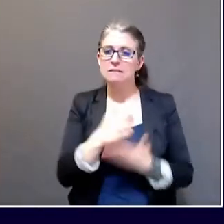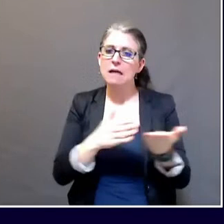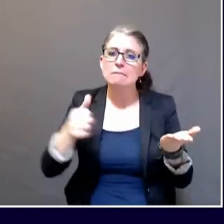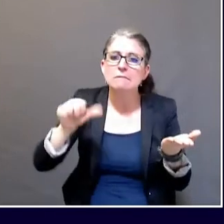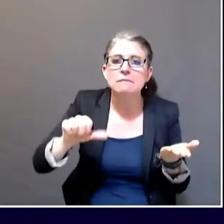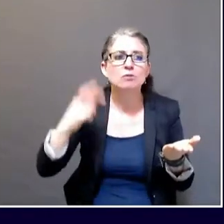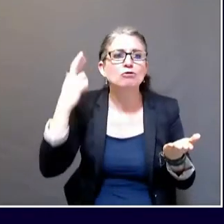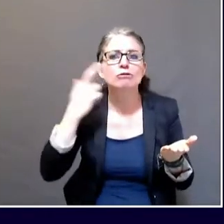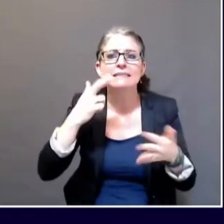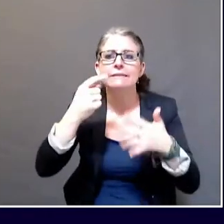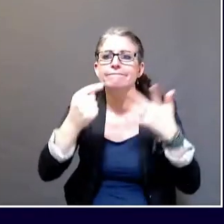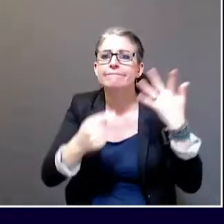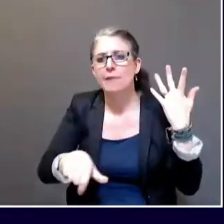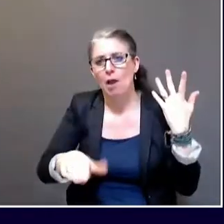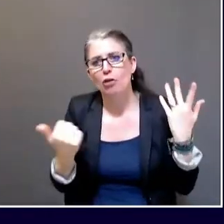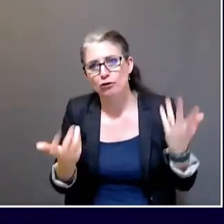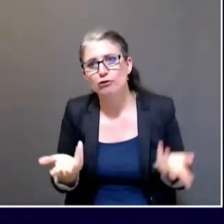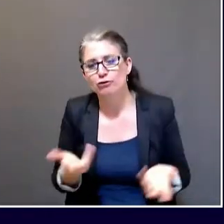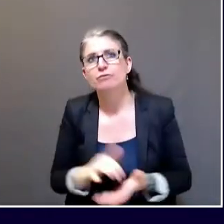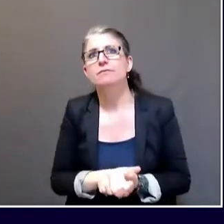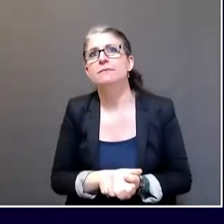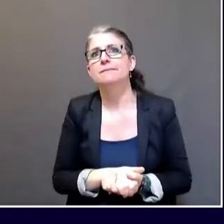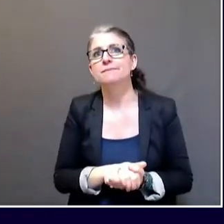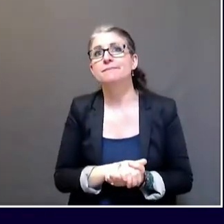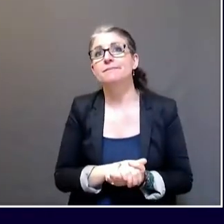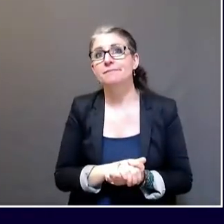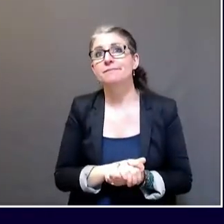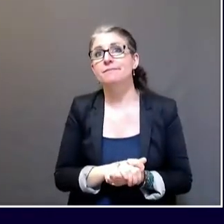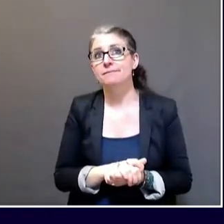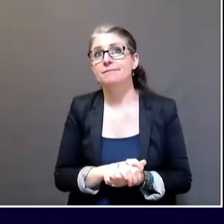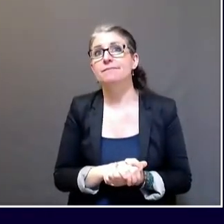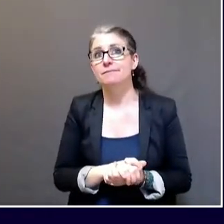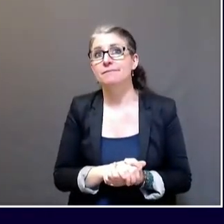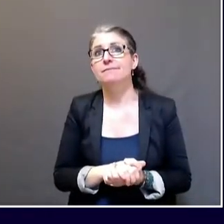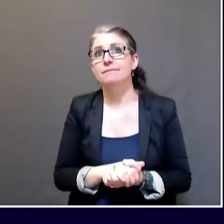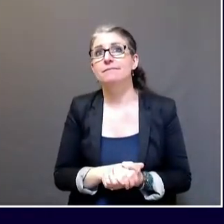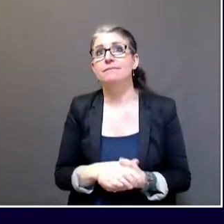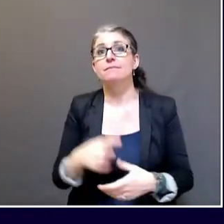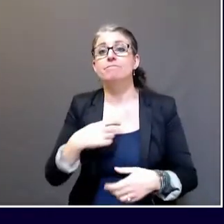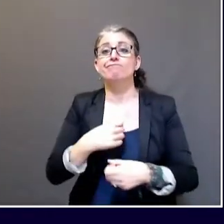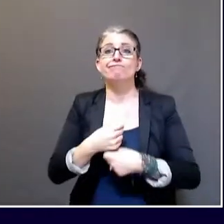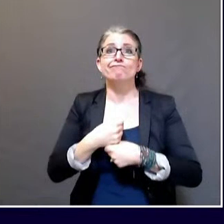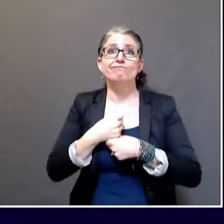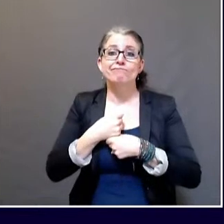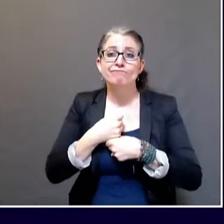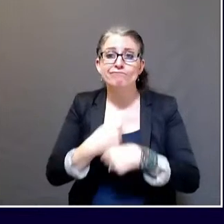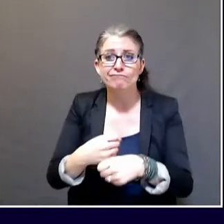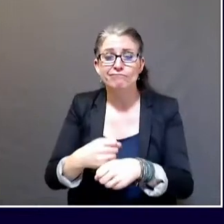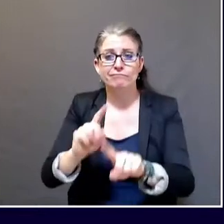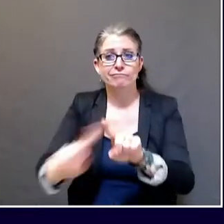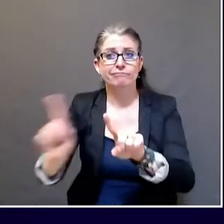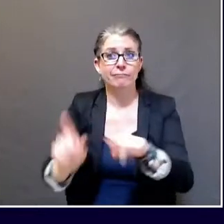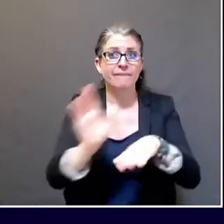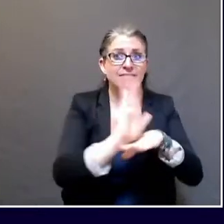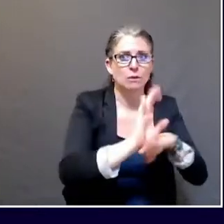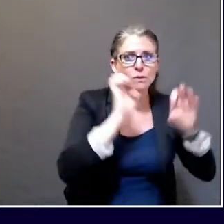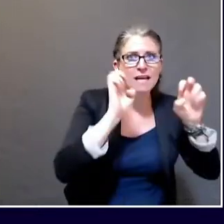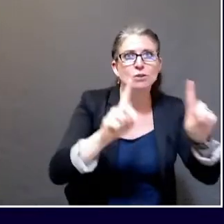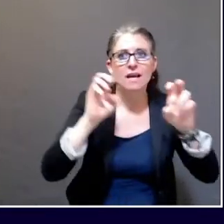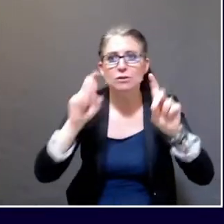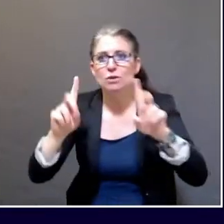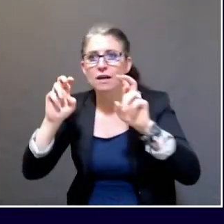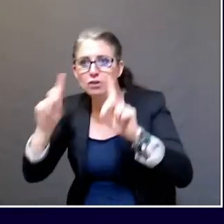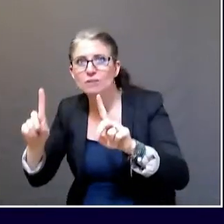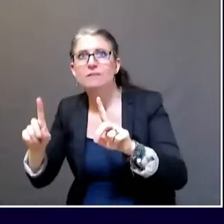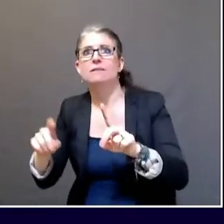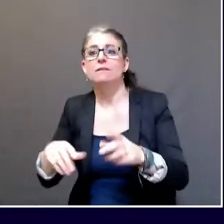are providing education and videos where, for example, my team and I are personally asking healthcare providers to